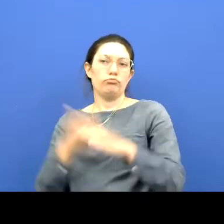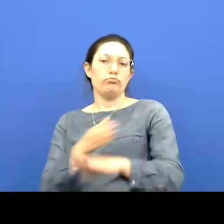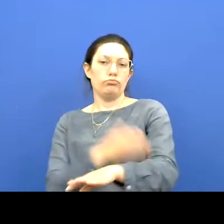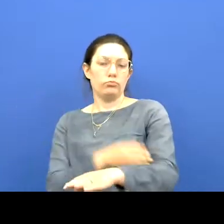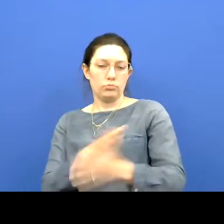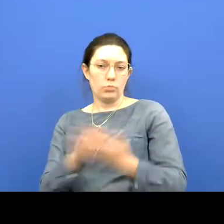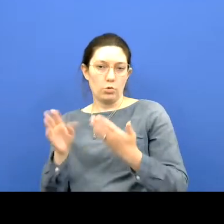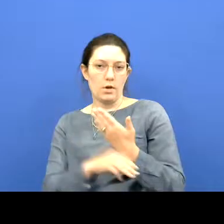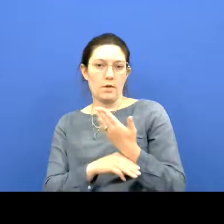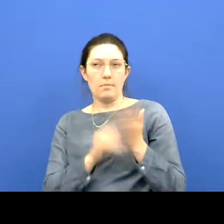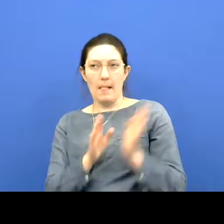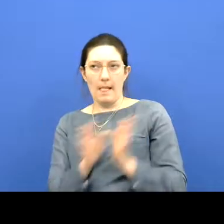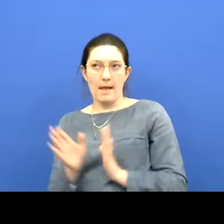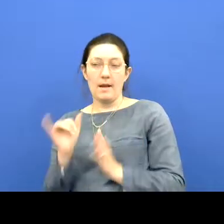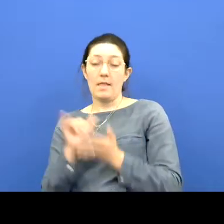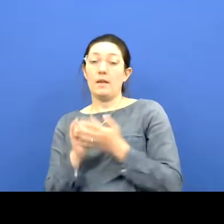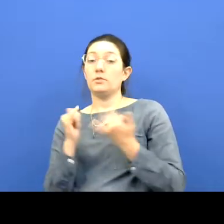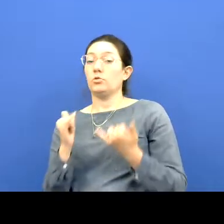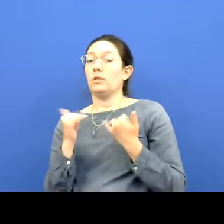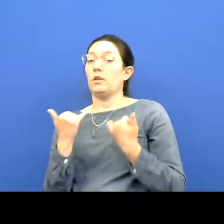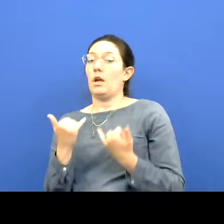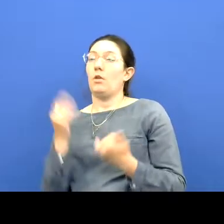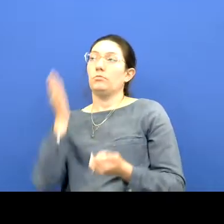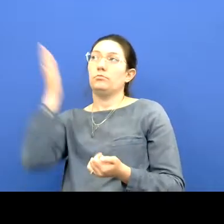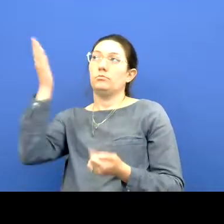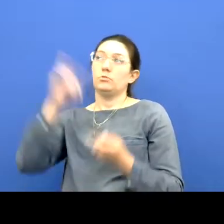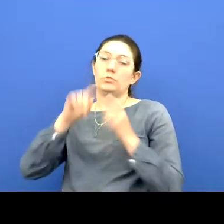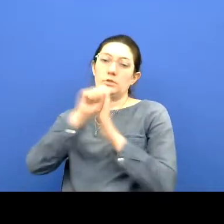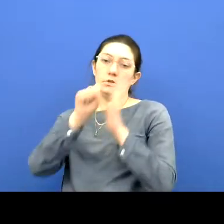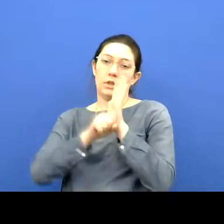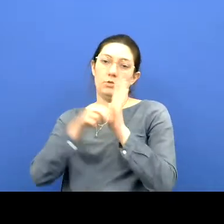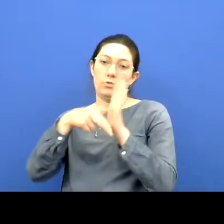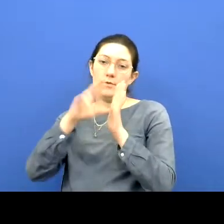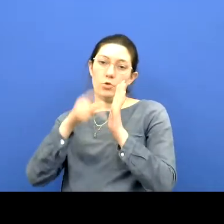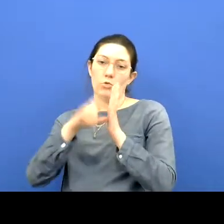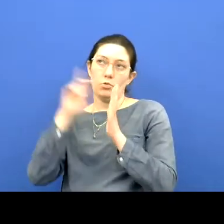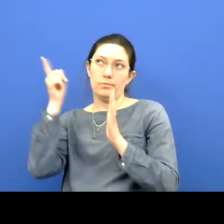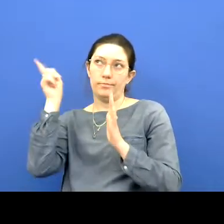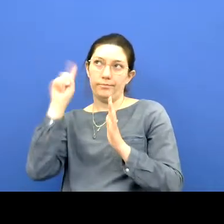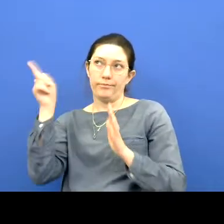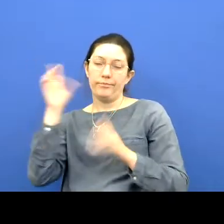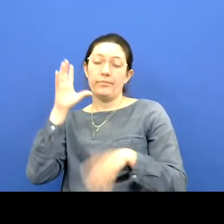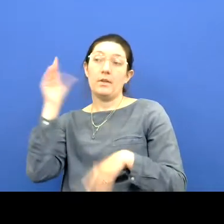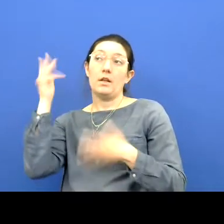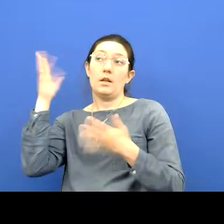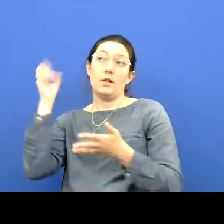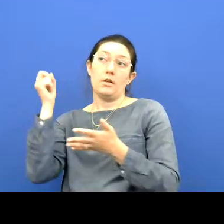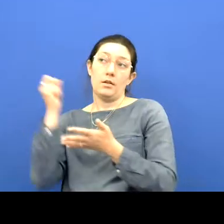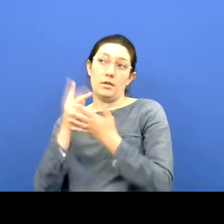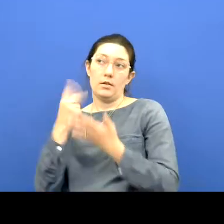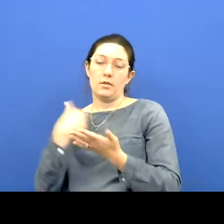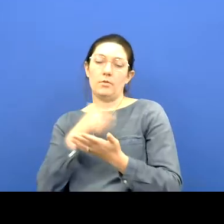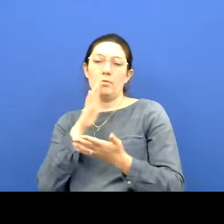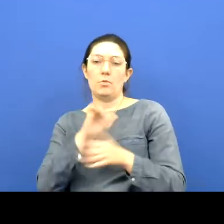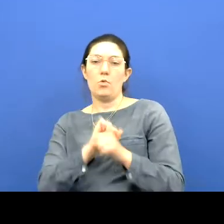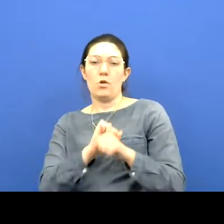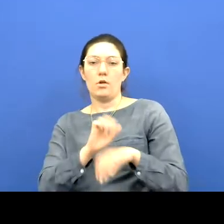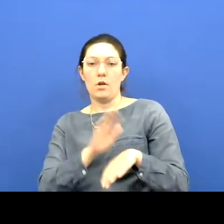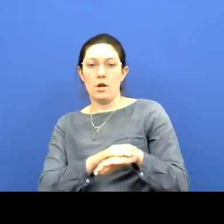plan. That is currently at the Department of State being reviewed. And then we've been working on